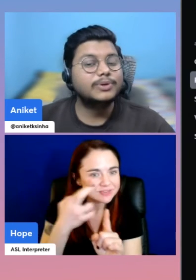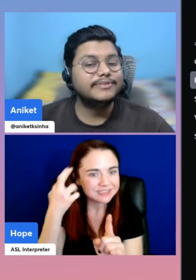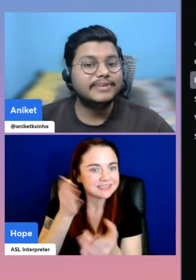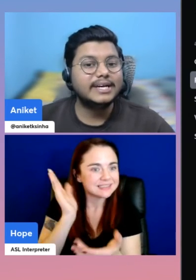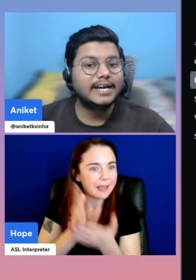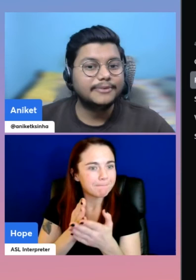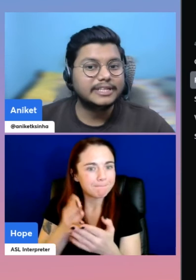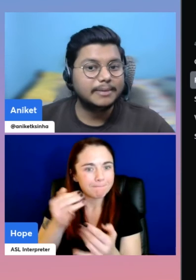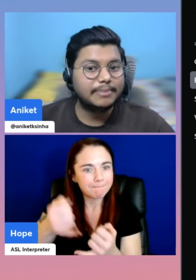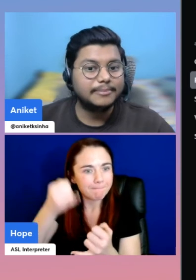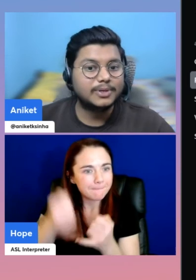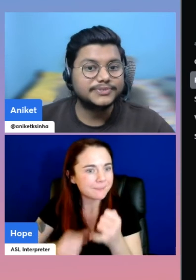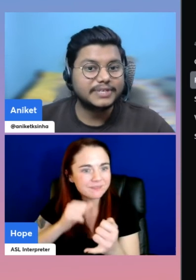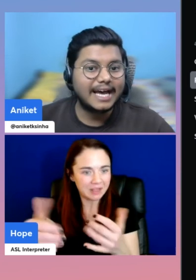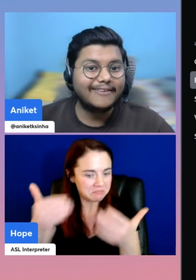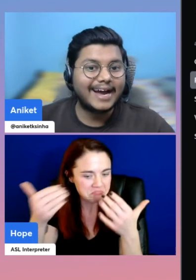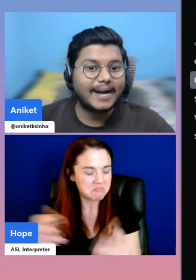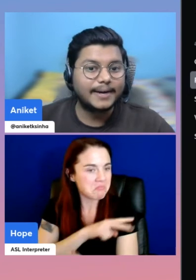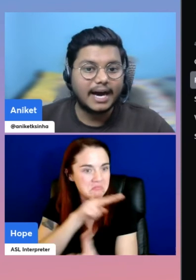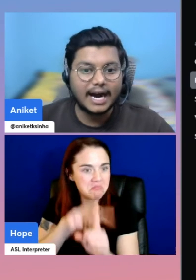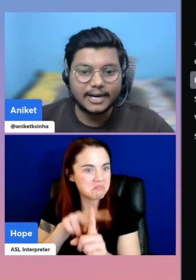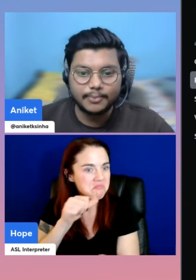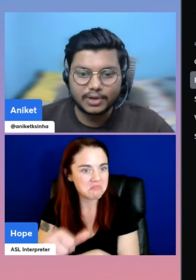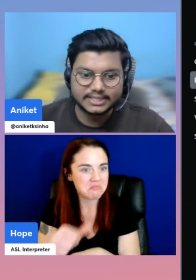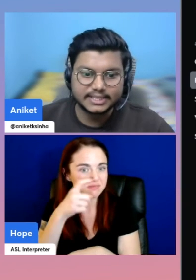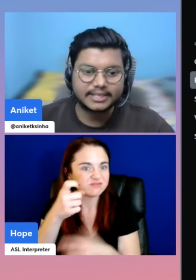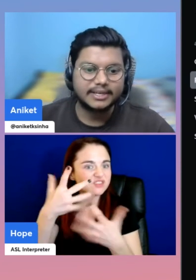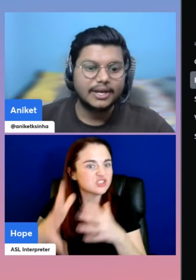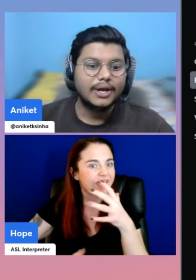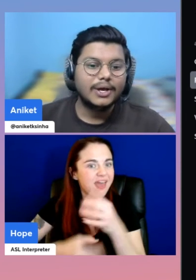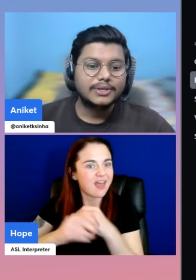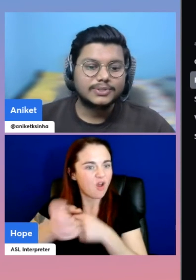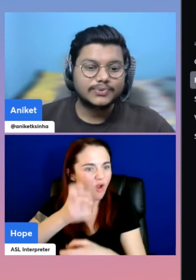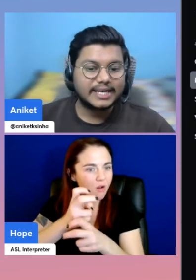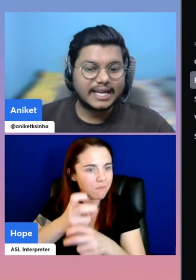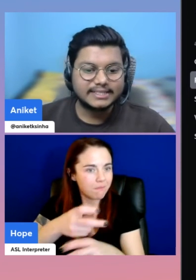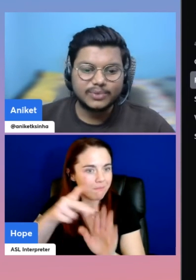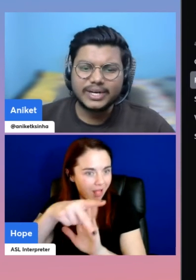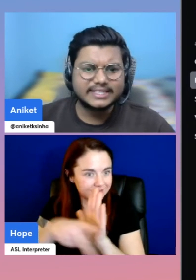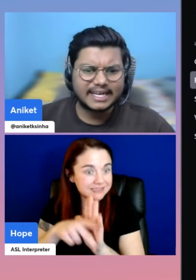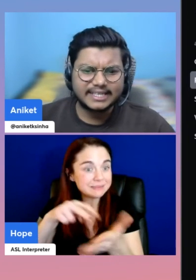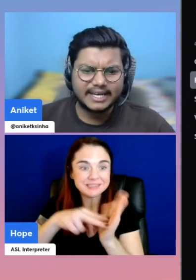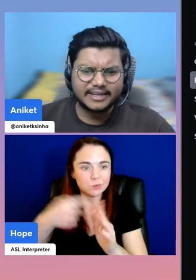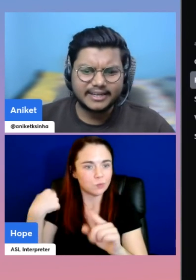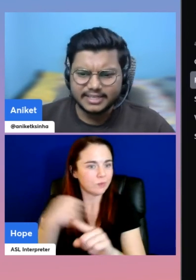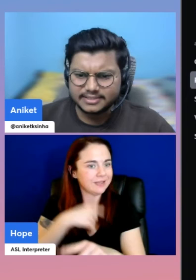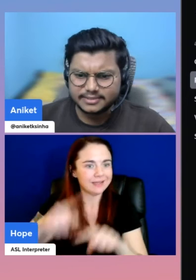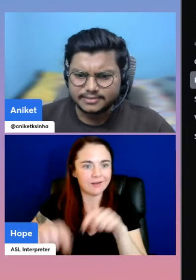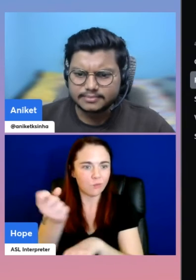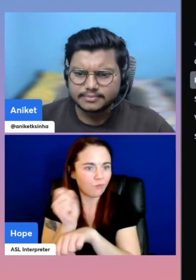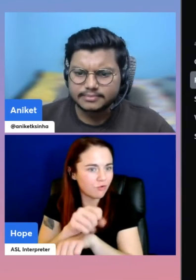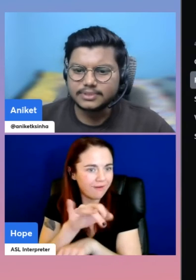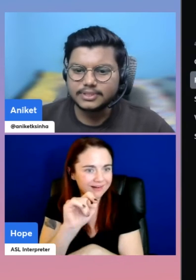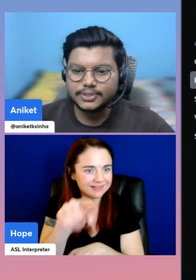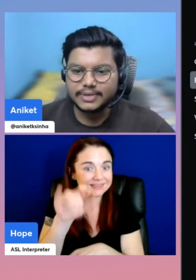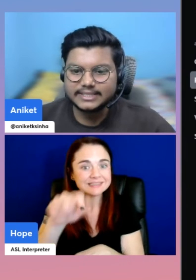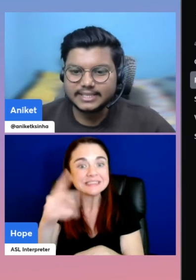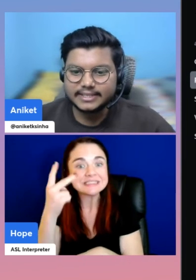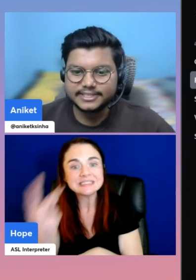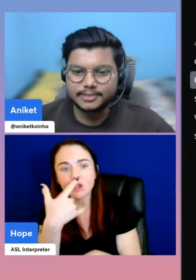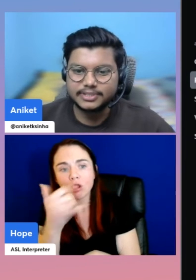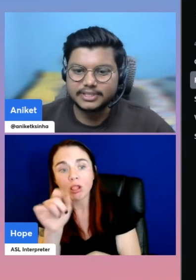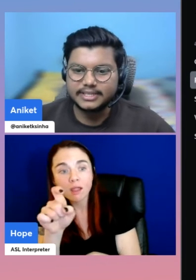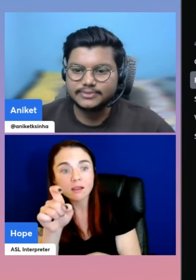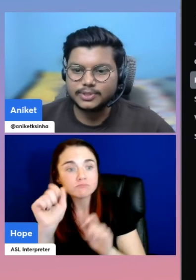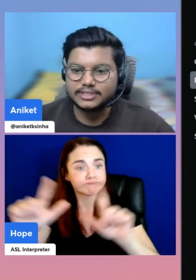not moving ahead with the apply because we have added a hard policy here. So we can see what exactly the error is. So you can see in